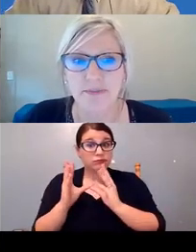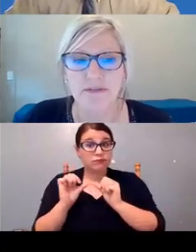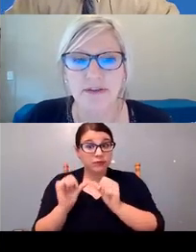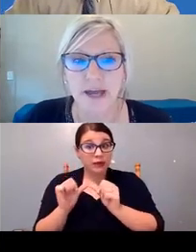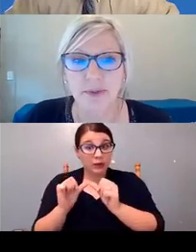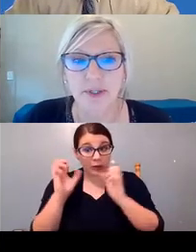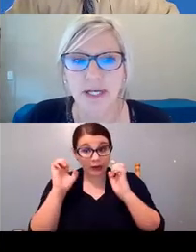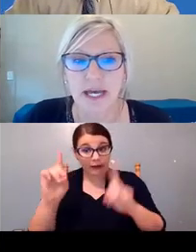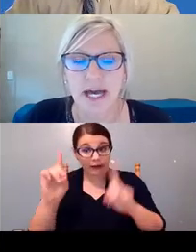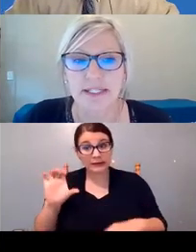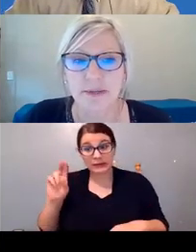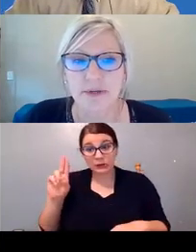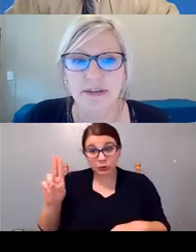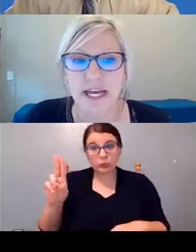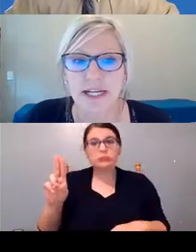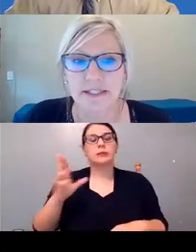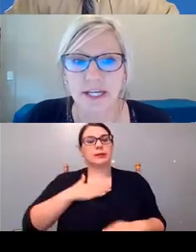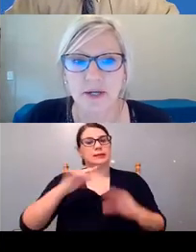emailed